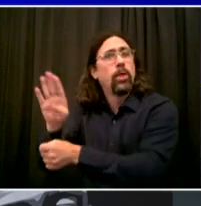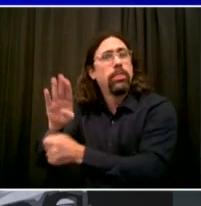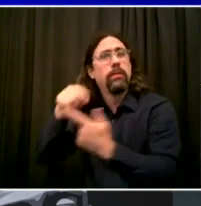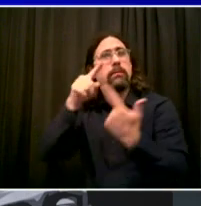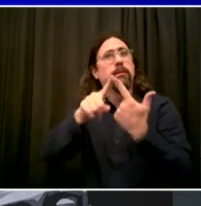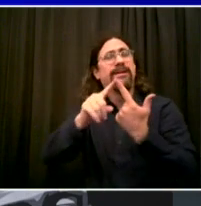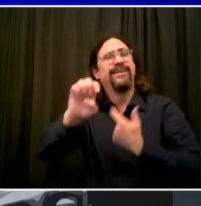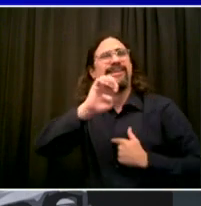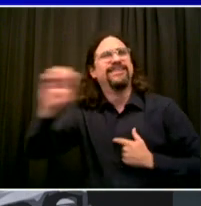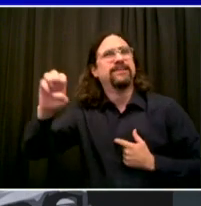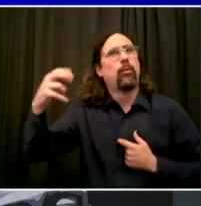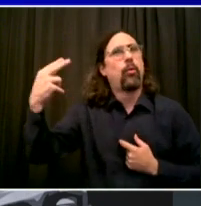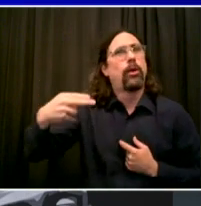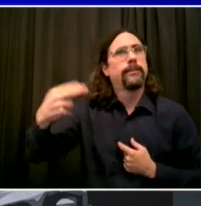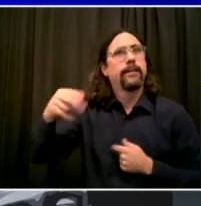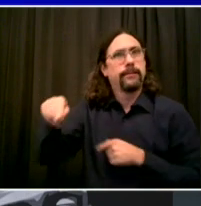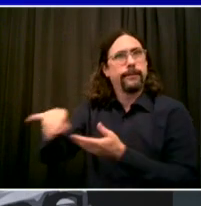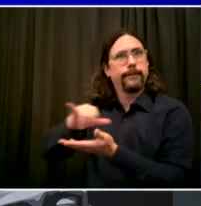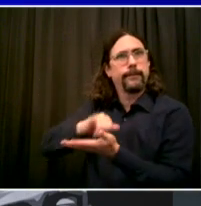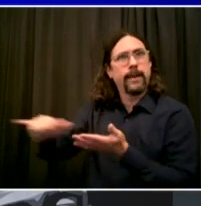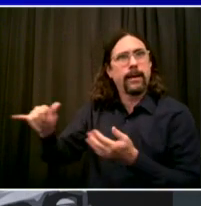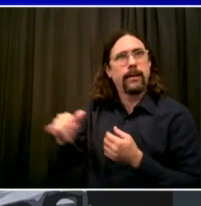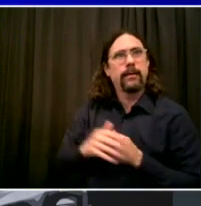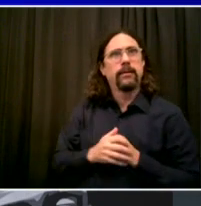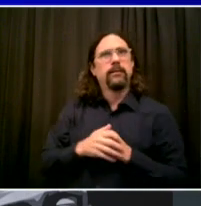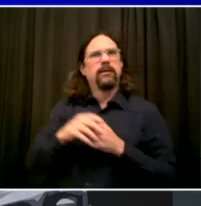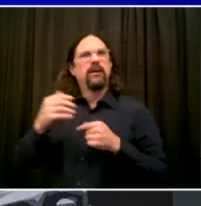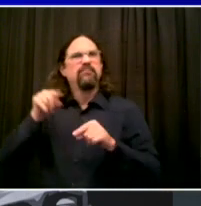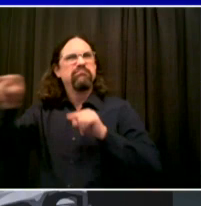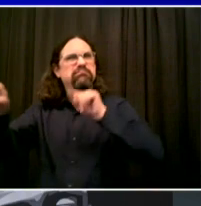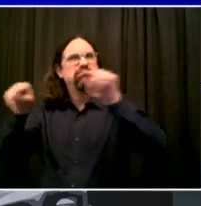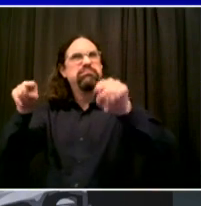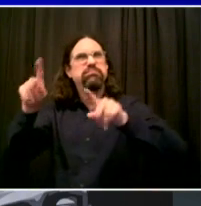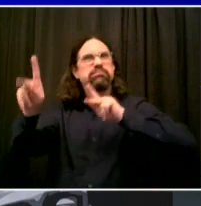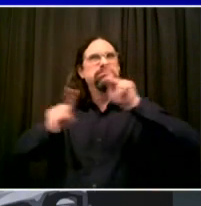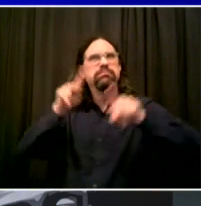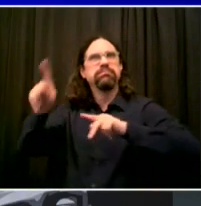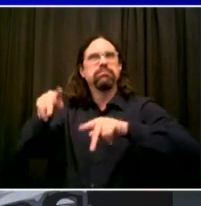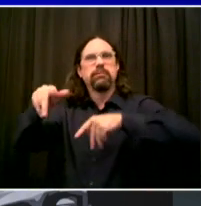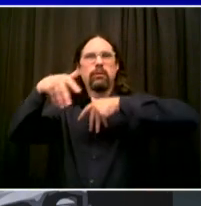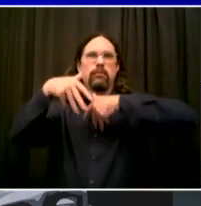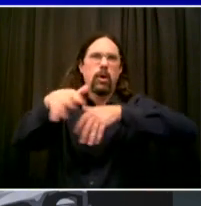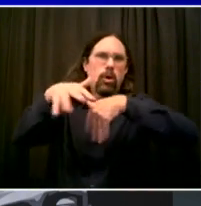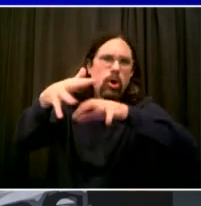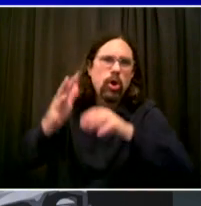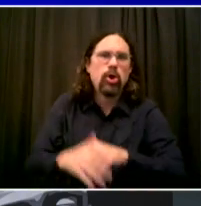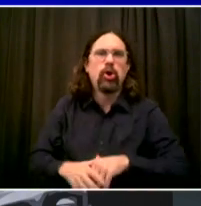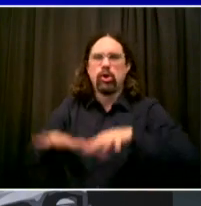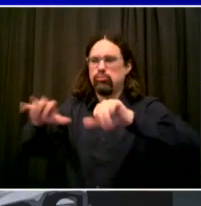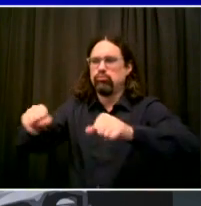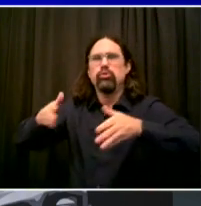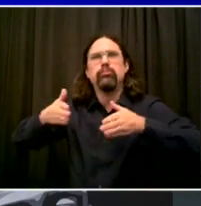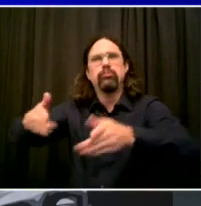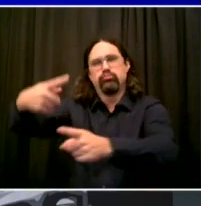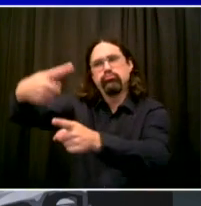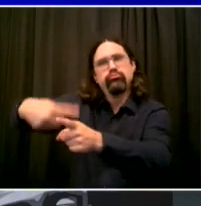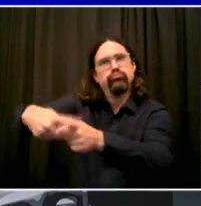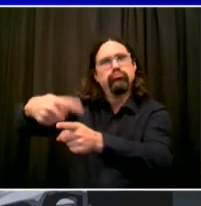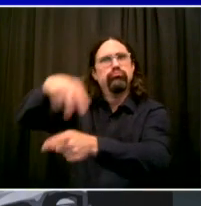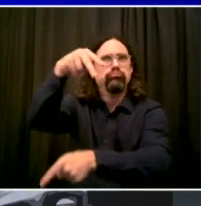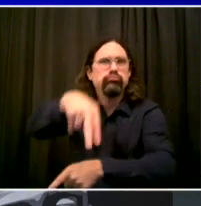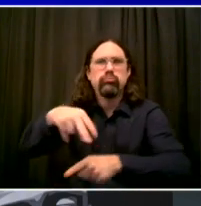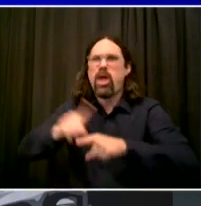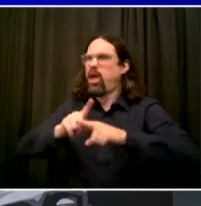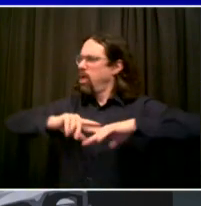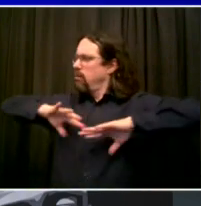you see community members who want justice and want safety and think those 2 things must go together. And that is the